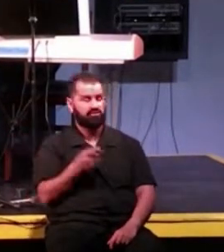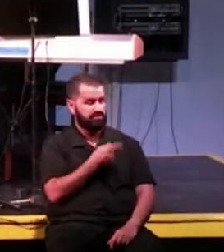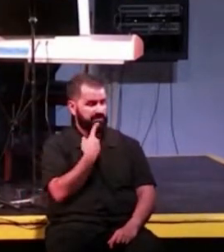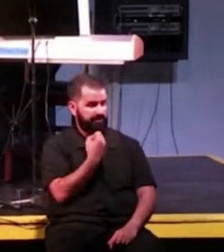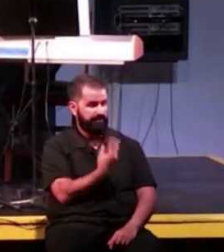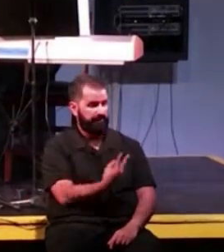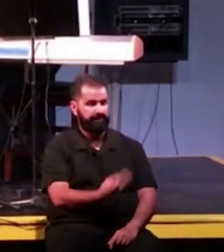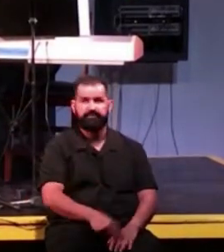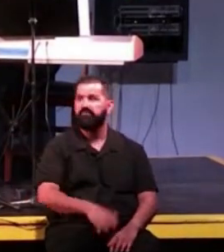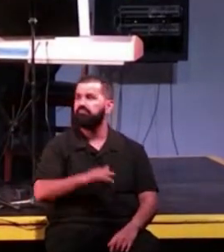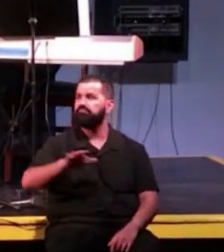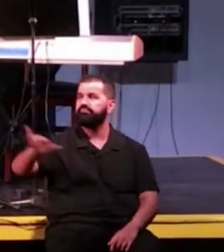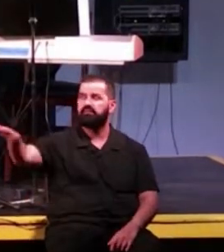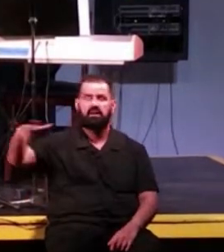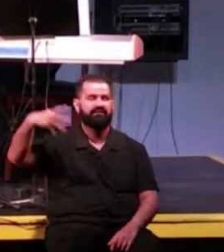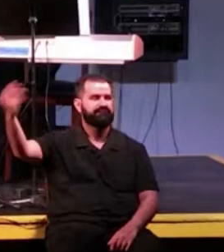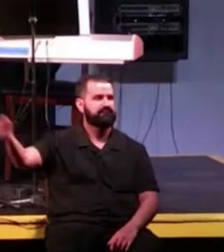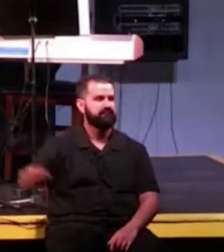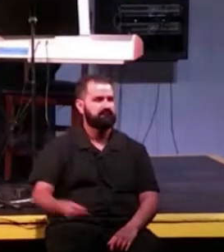bye.